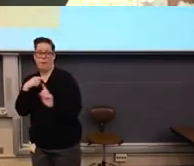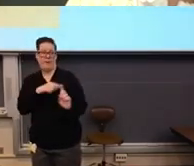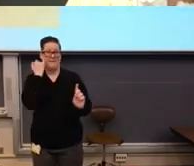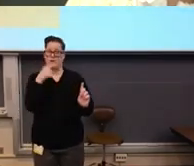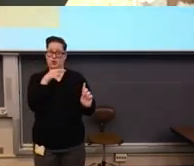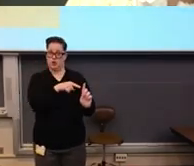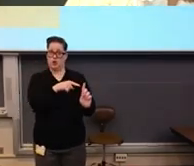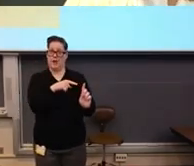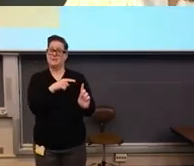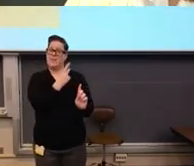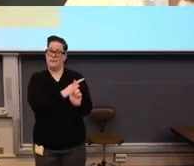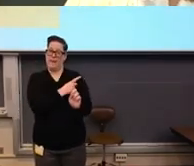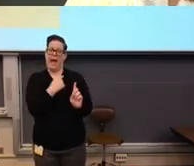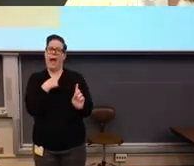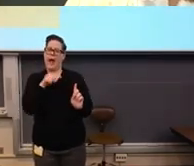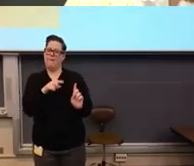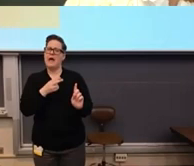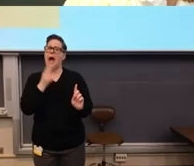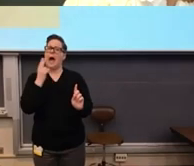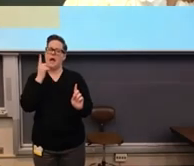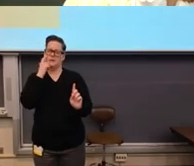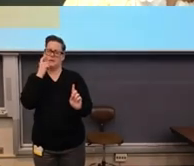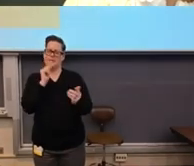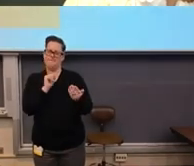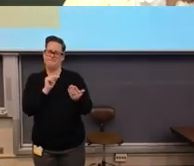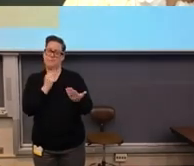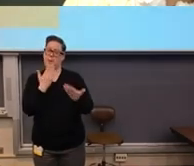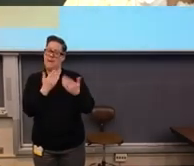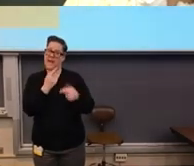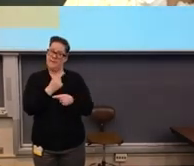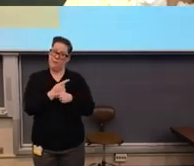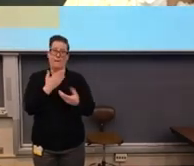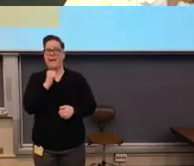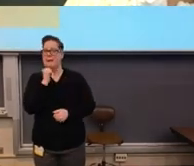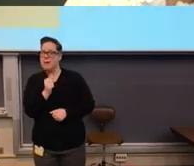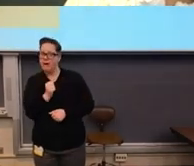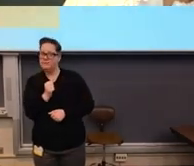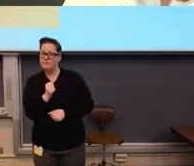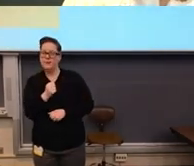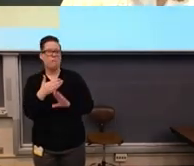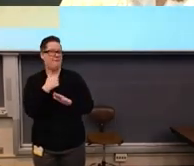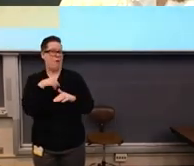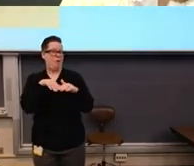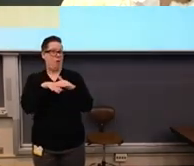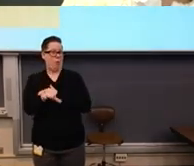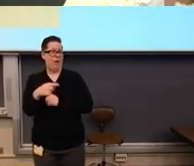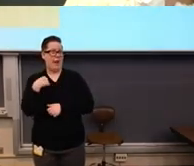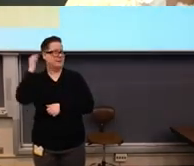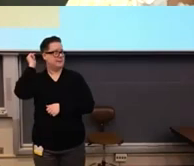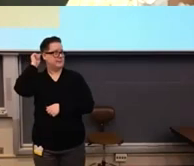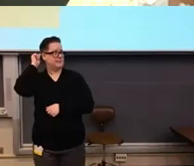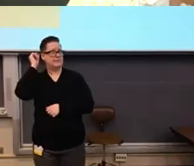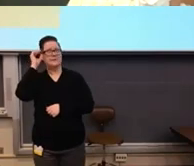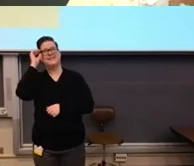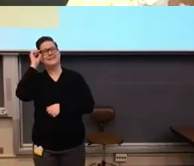index of suspicion that, okay, this may be accurate, it may not be. So before I go into the room, I kind of have to know that